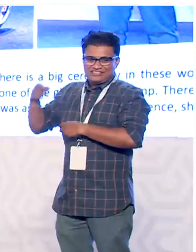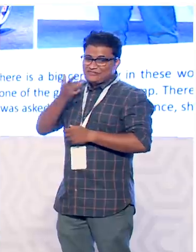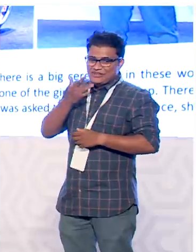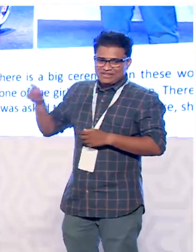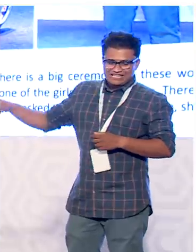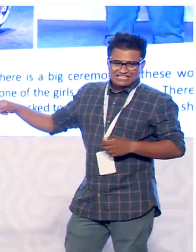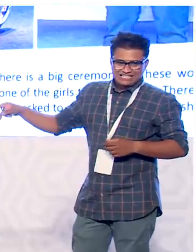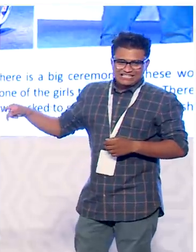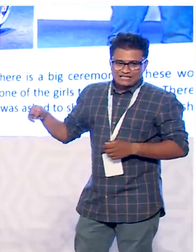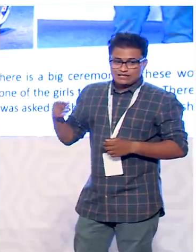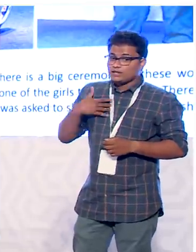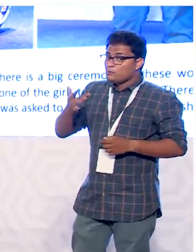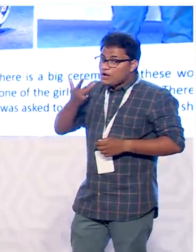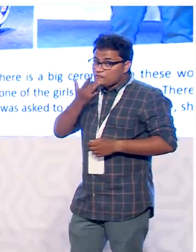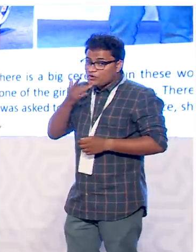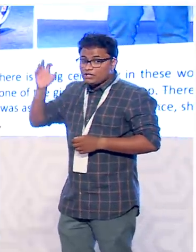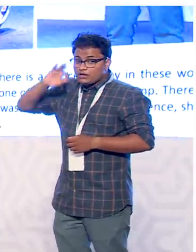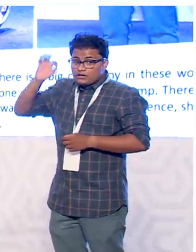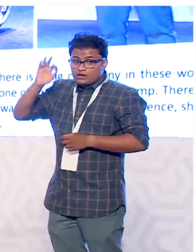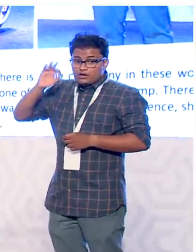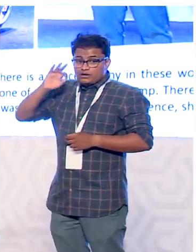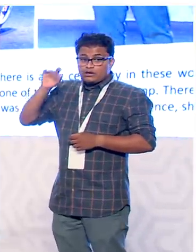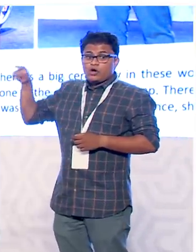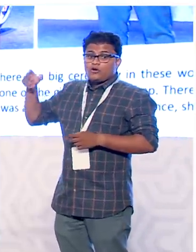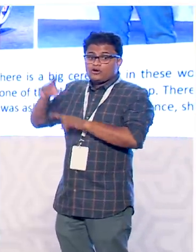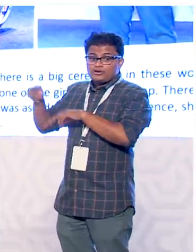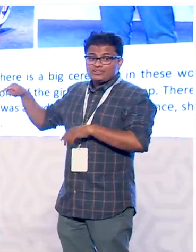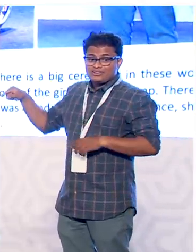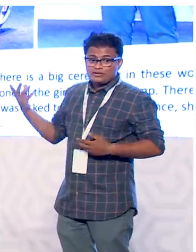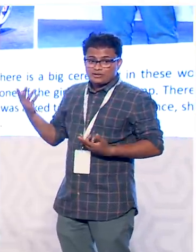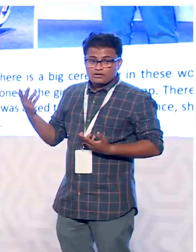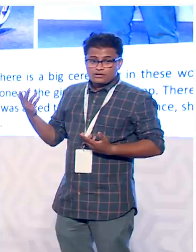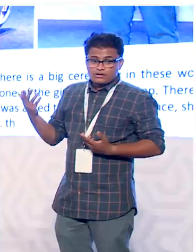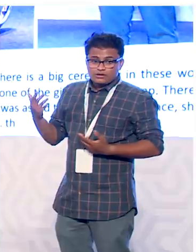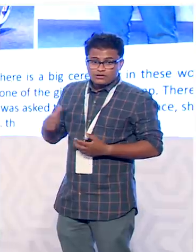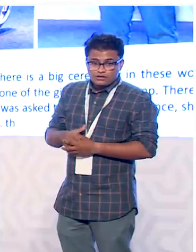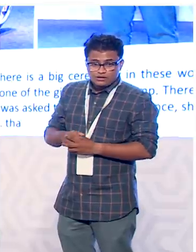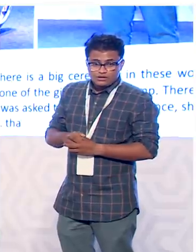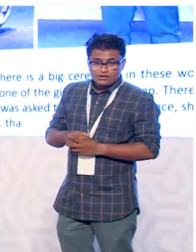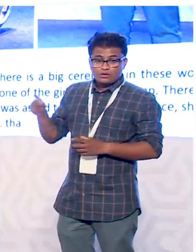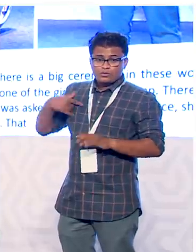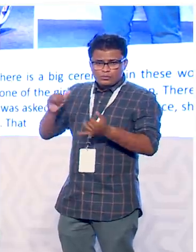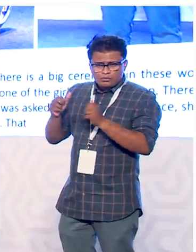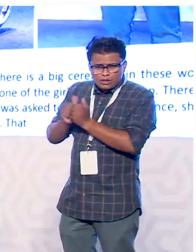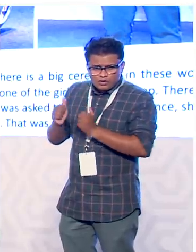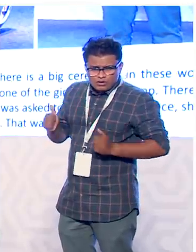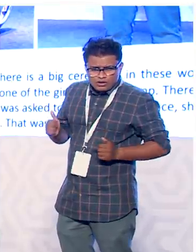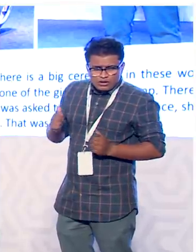My favorite movie of yours is the one you play with